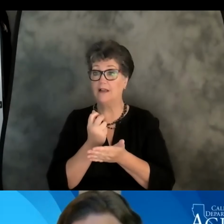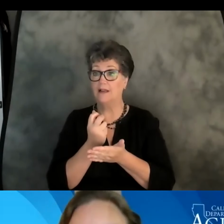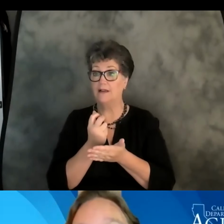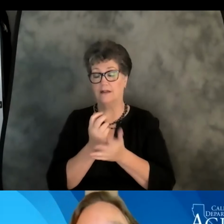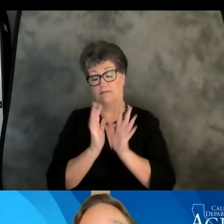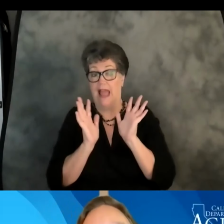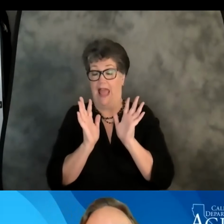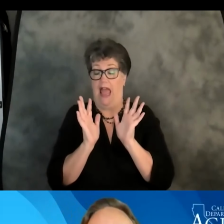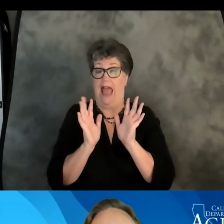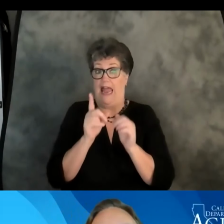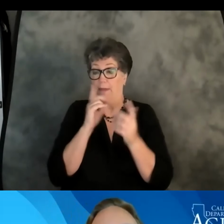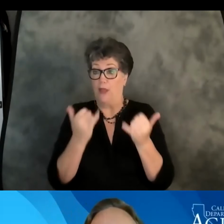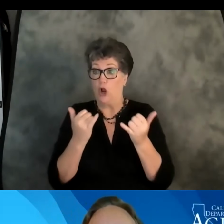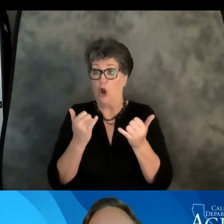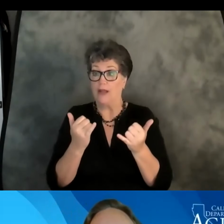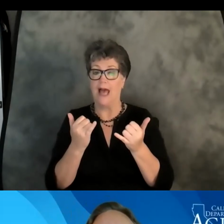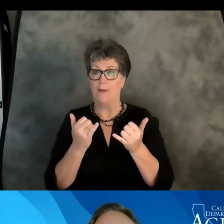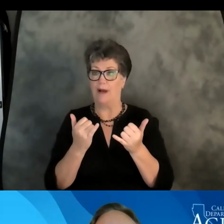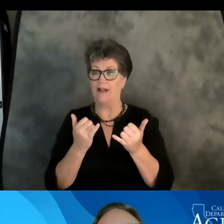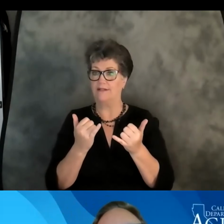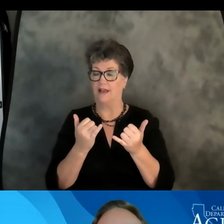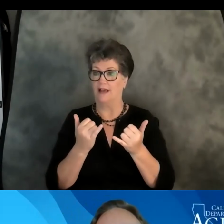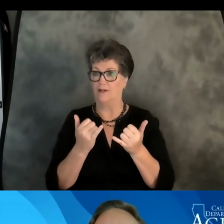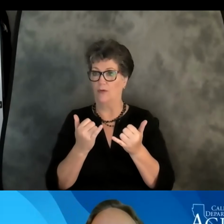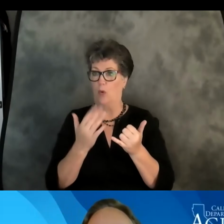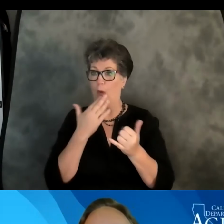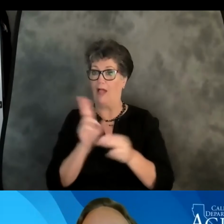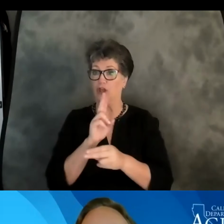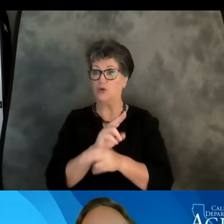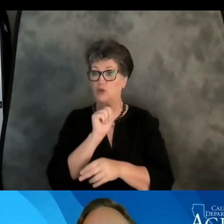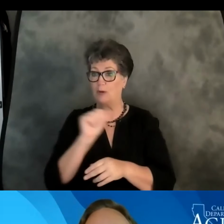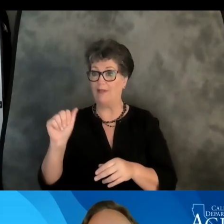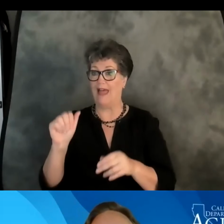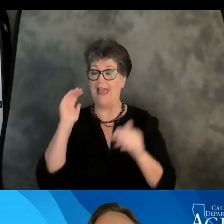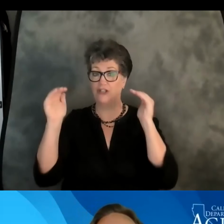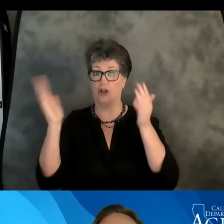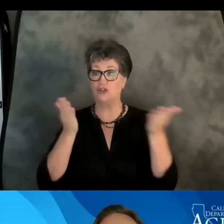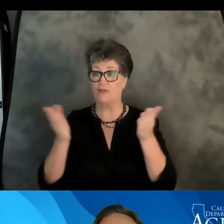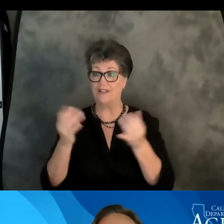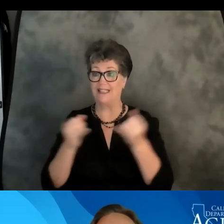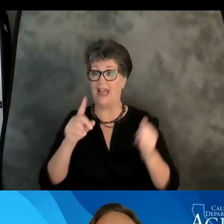the vibrant current, but the long-standing, I should say, AAA Adult Services line,